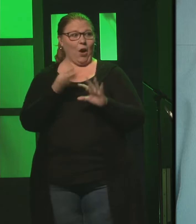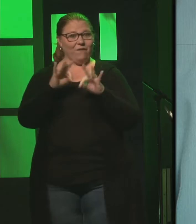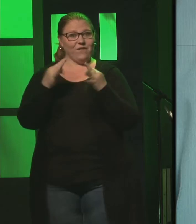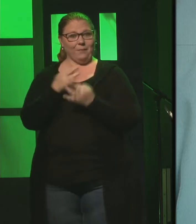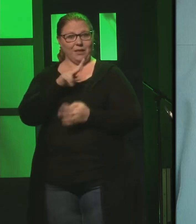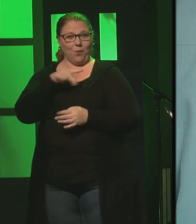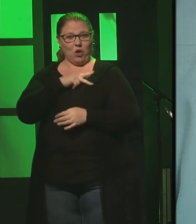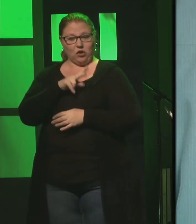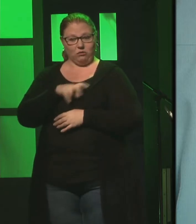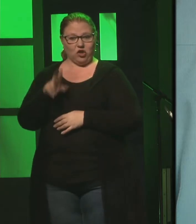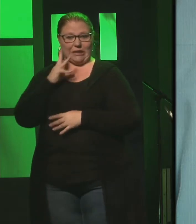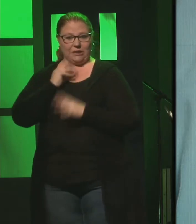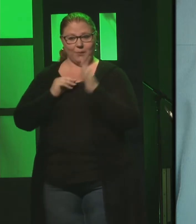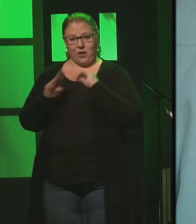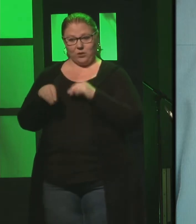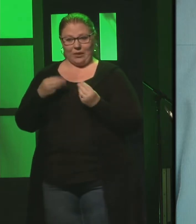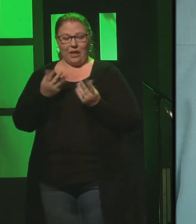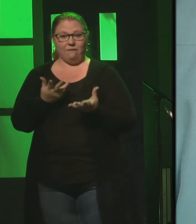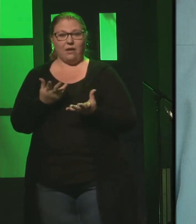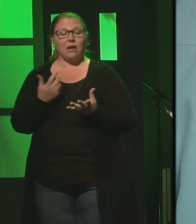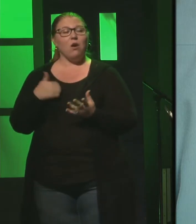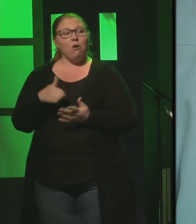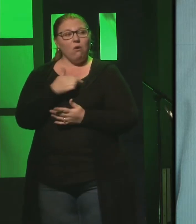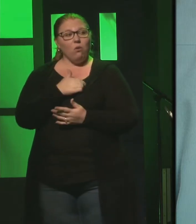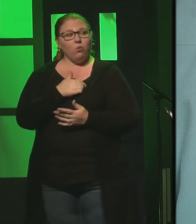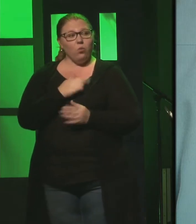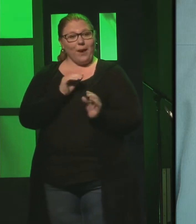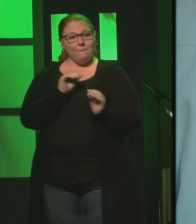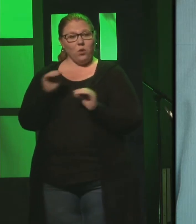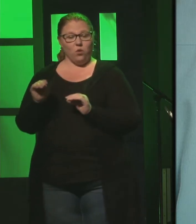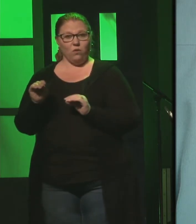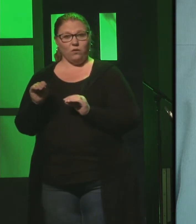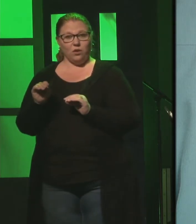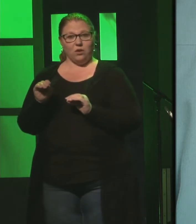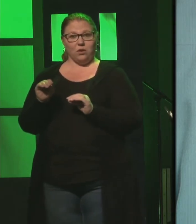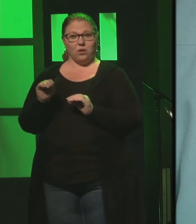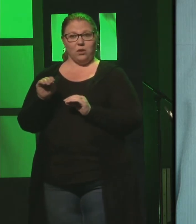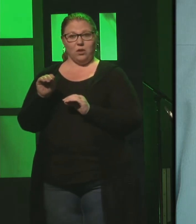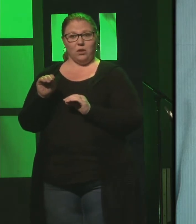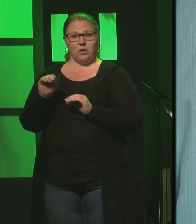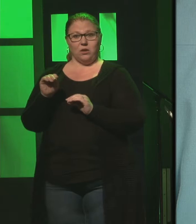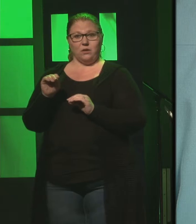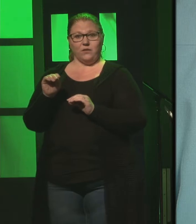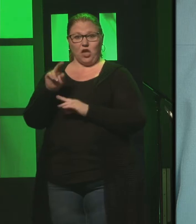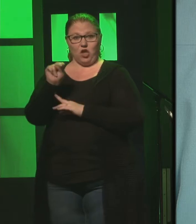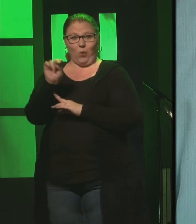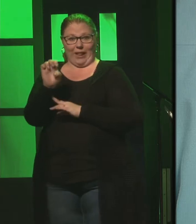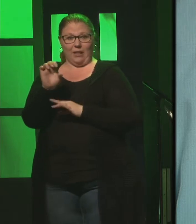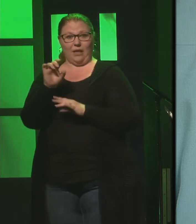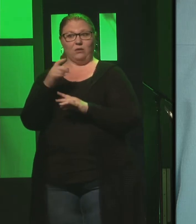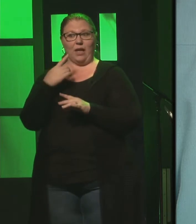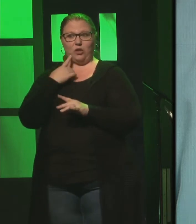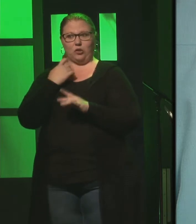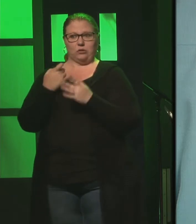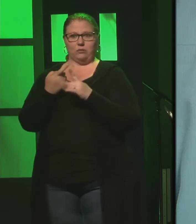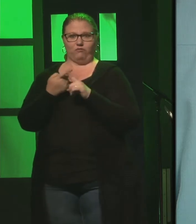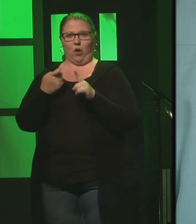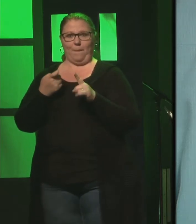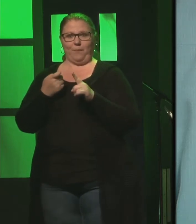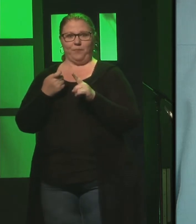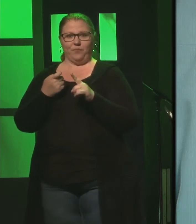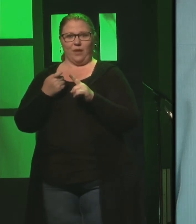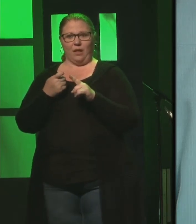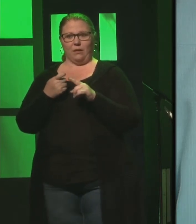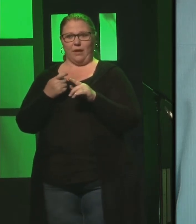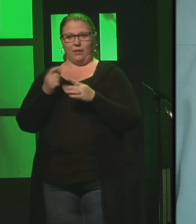personal journey of giving. So we moved to New England fresh out of our undergraduate school. Moved out to